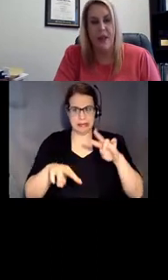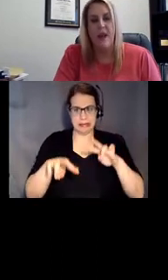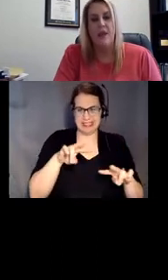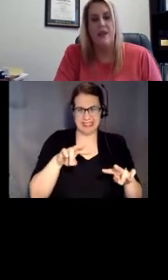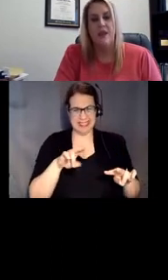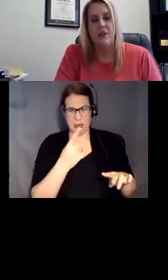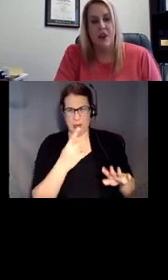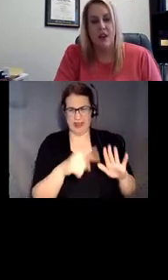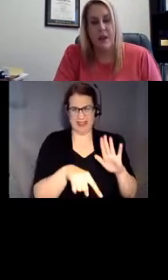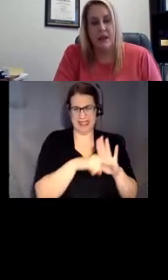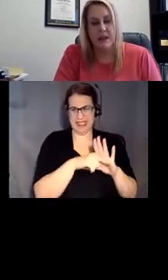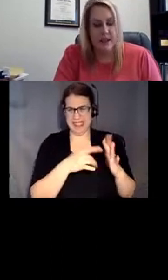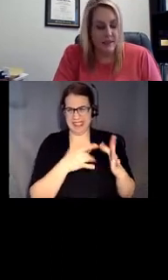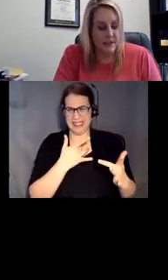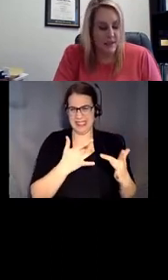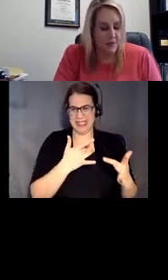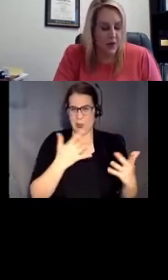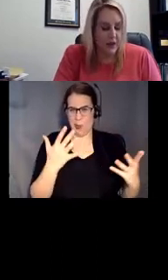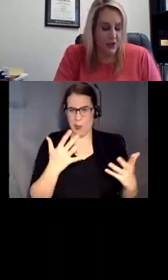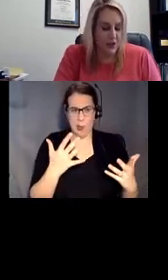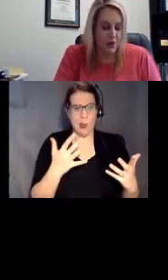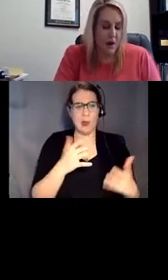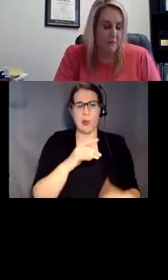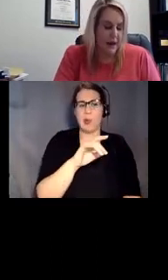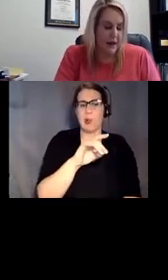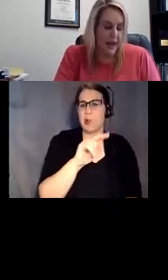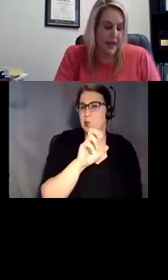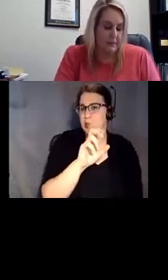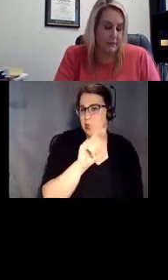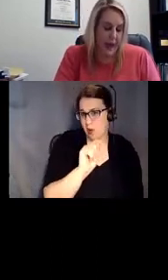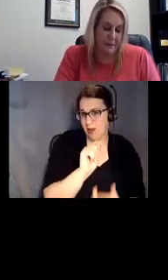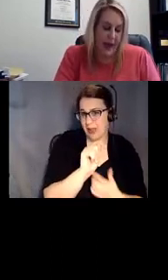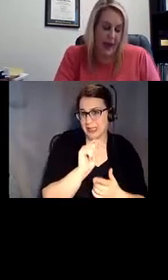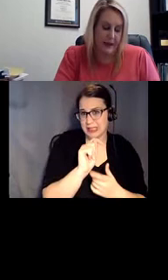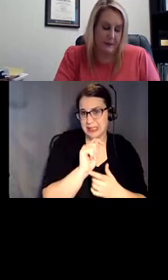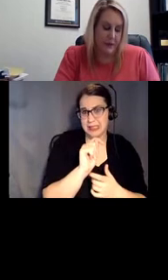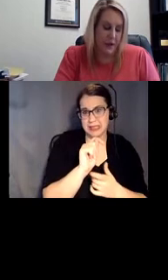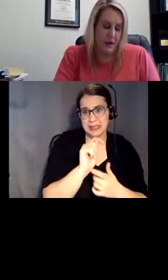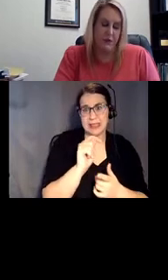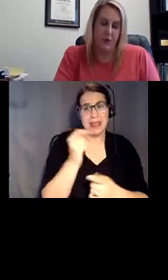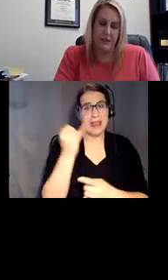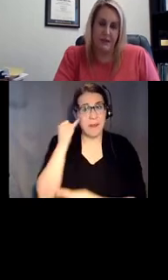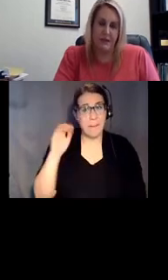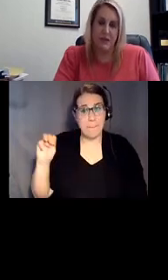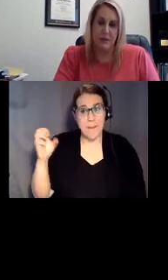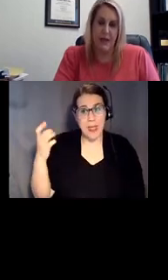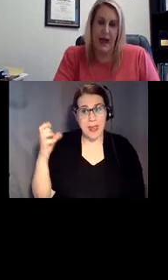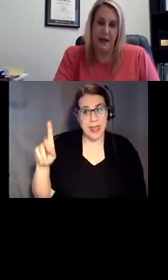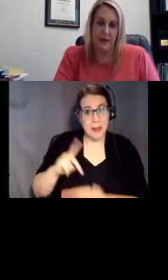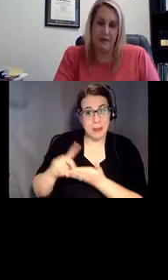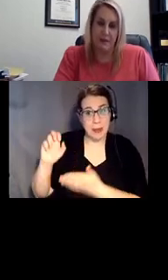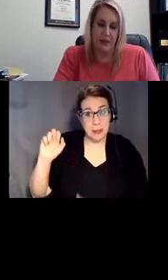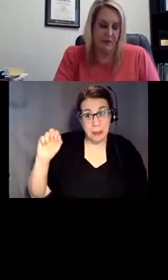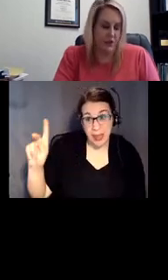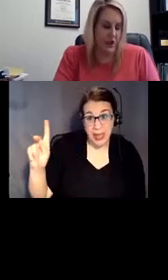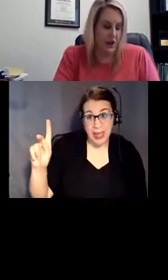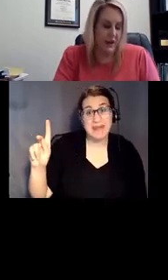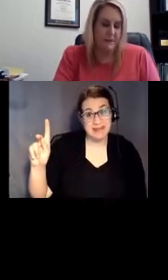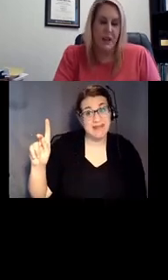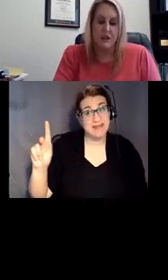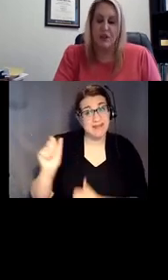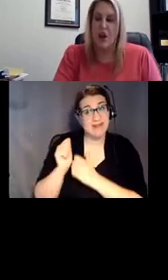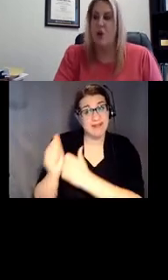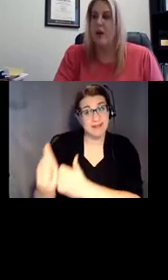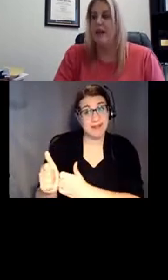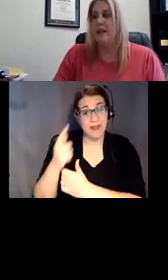option, the trust balance is subject to a Medicaid payback for expenses on behalf of the